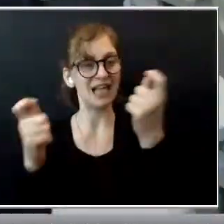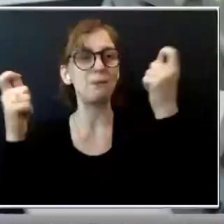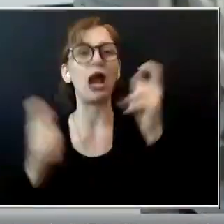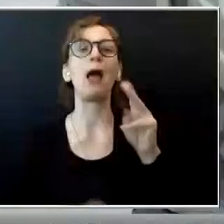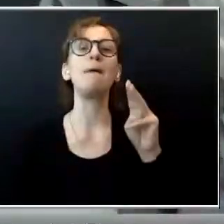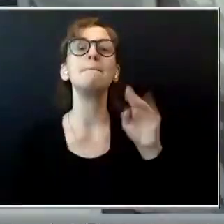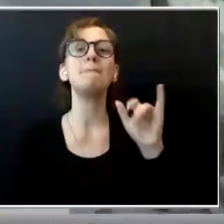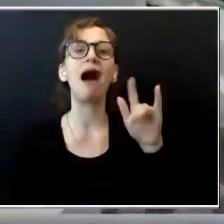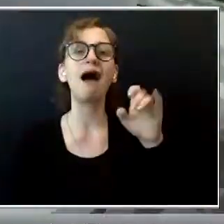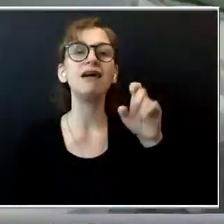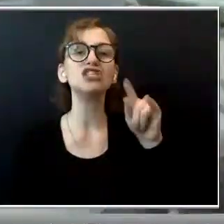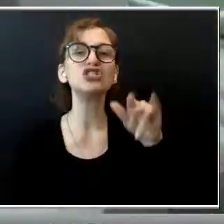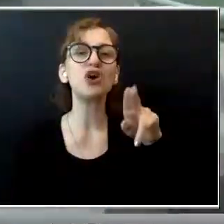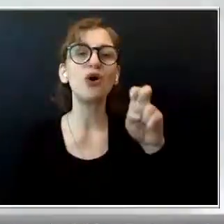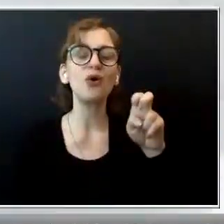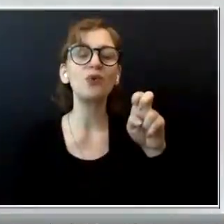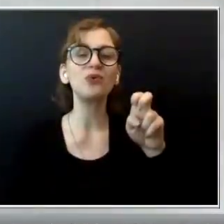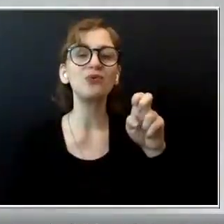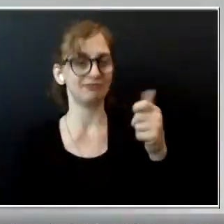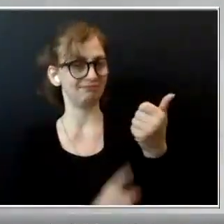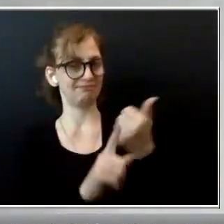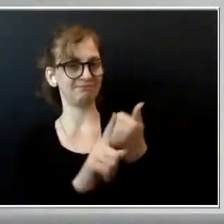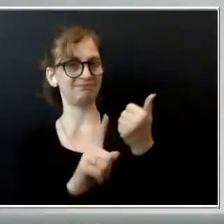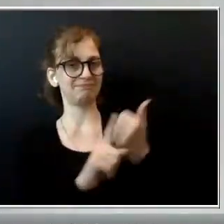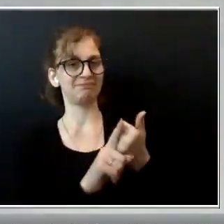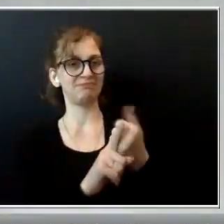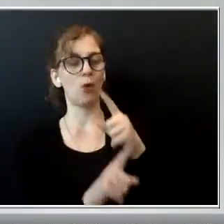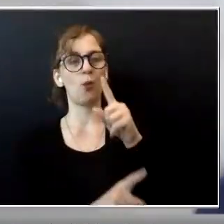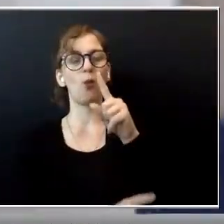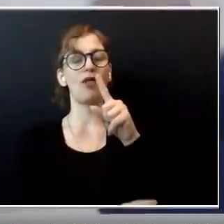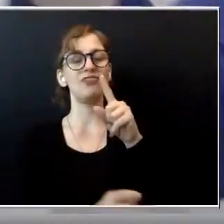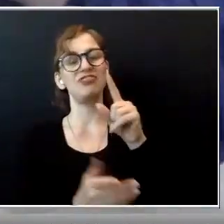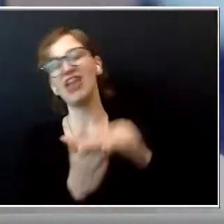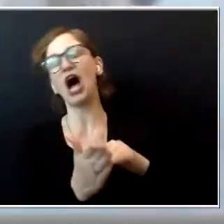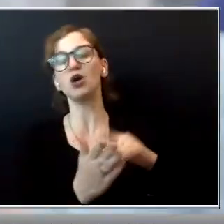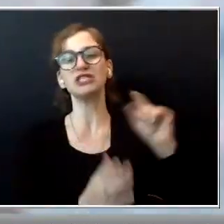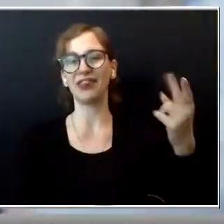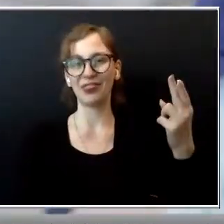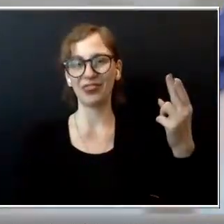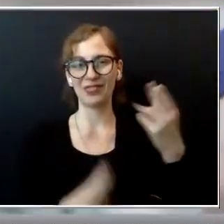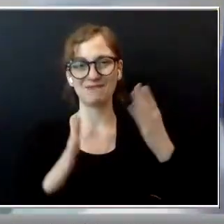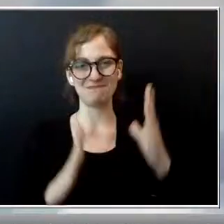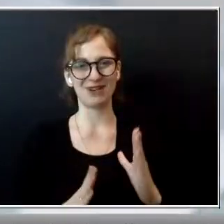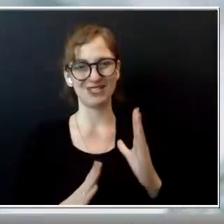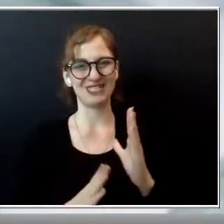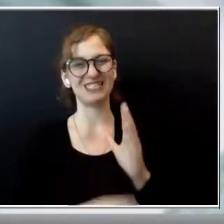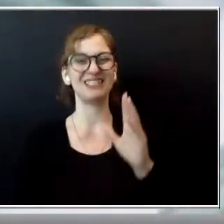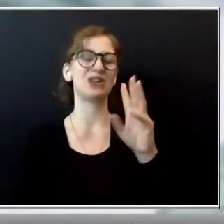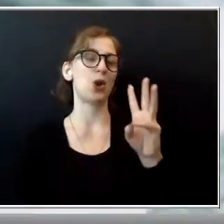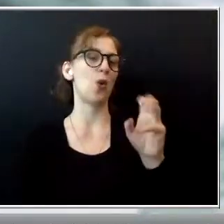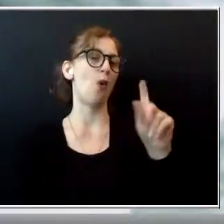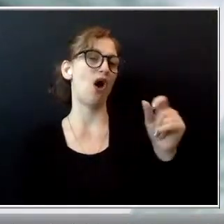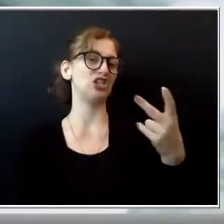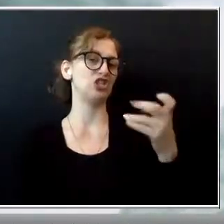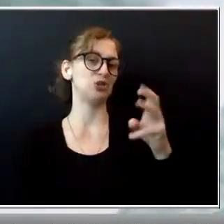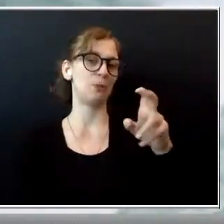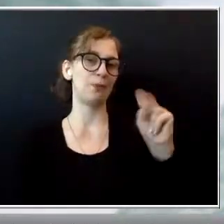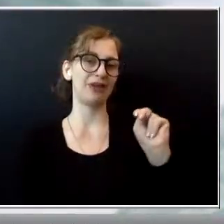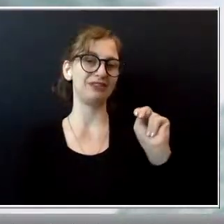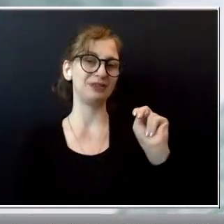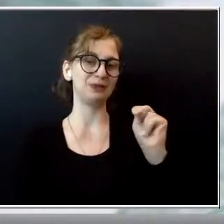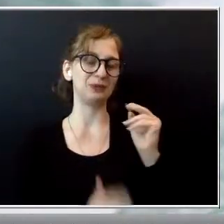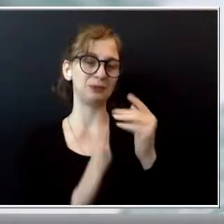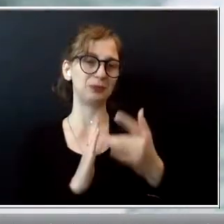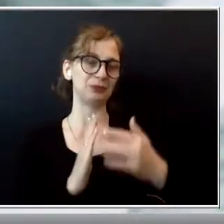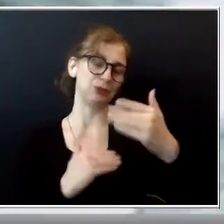Charles is the 1,000th person to have the Watchman procedure. You get a party hat. Wow. At the University of Kansas Health